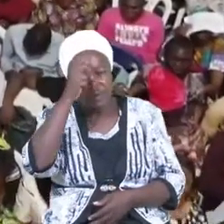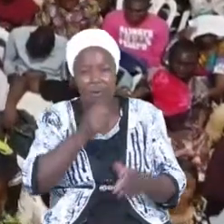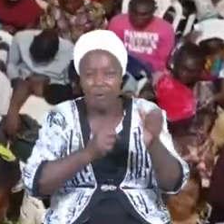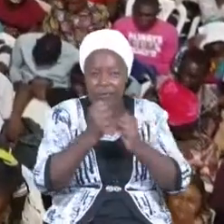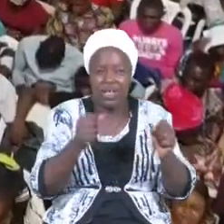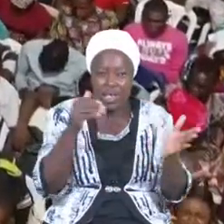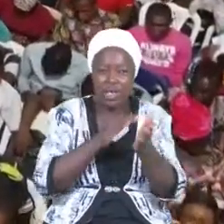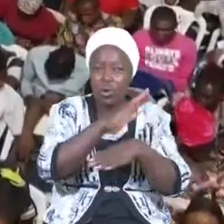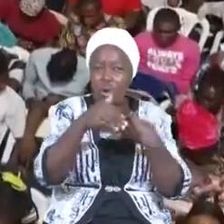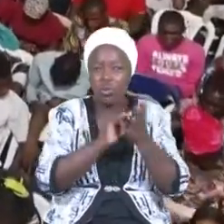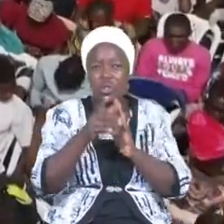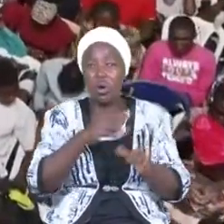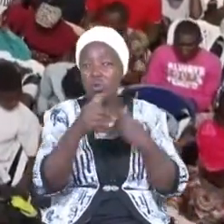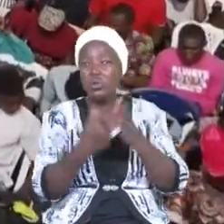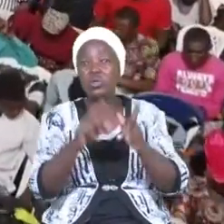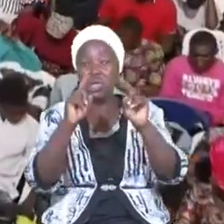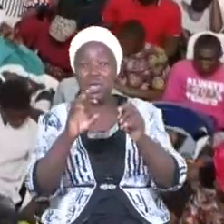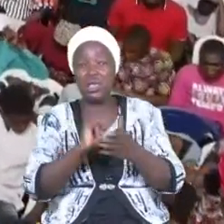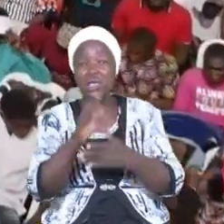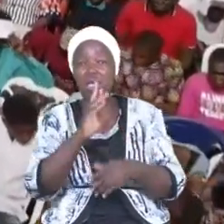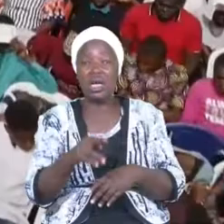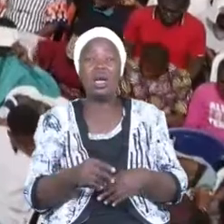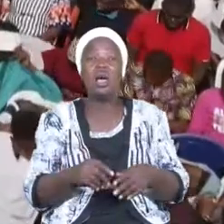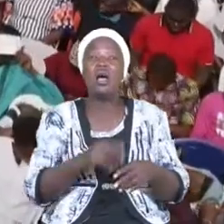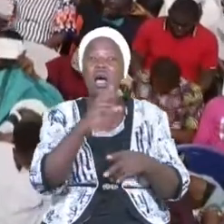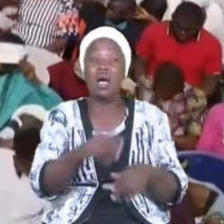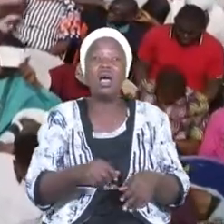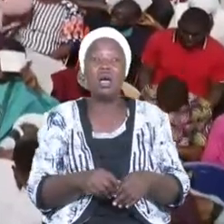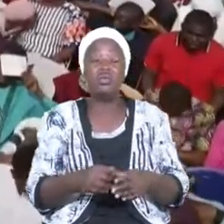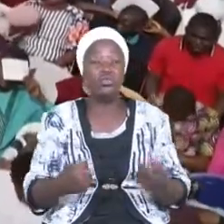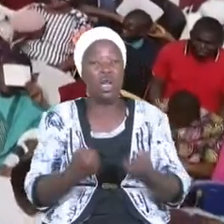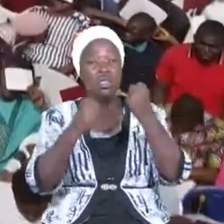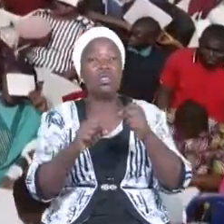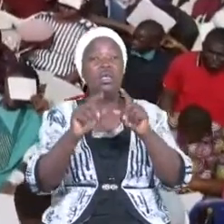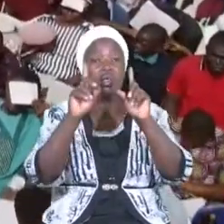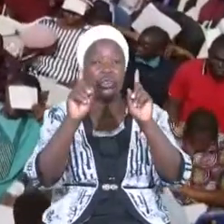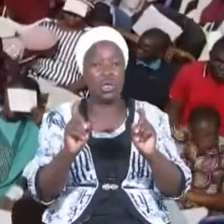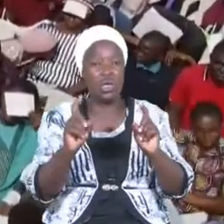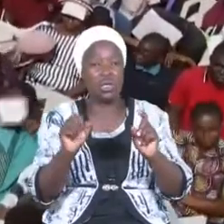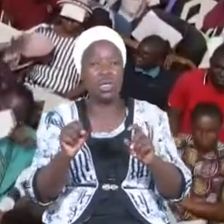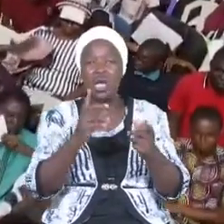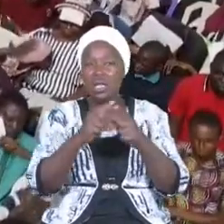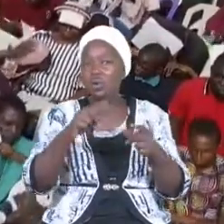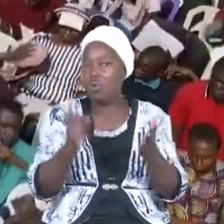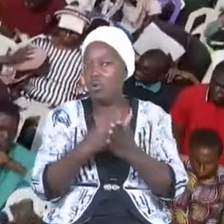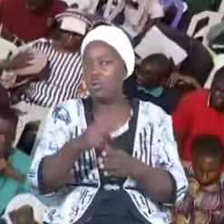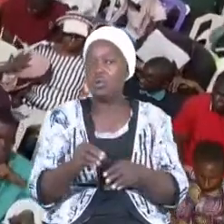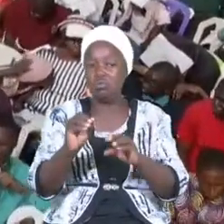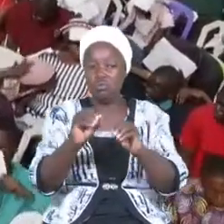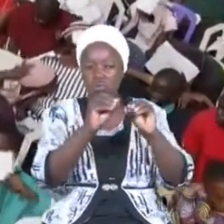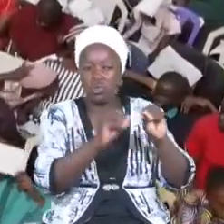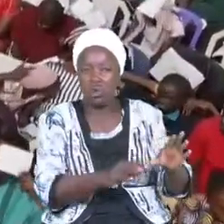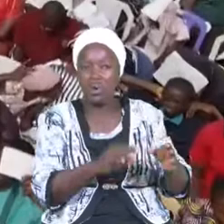trials, they are contending trials. And once you drop what they are contending